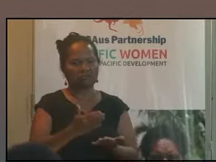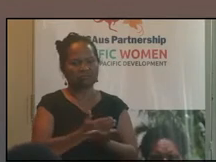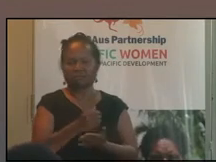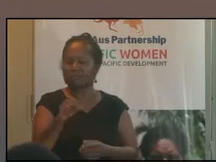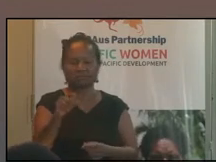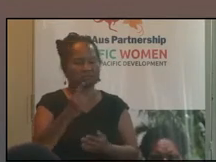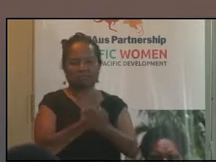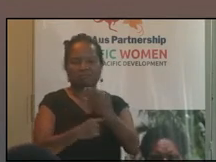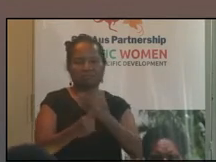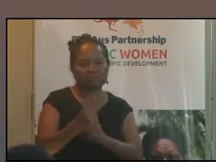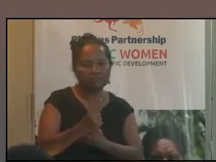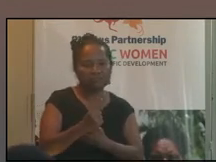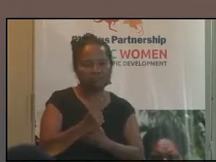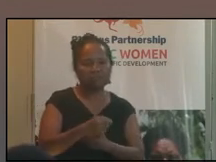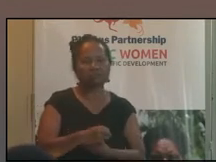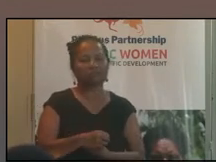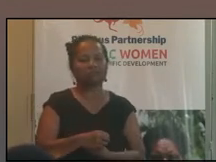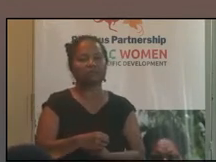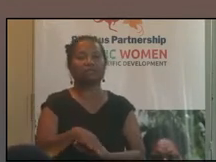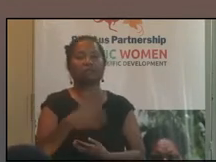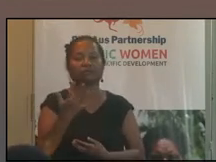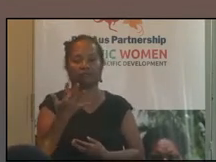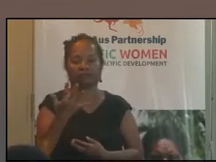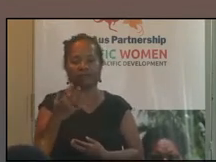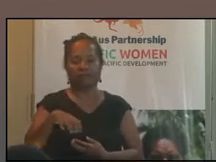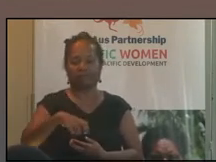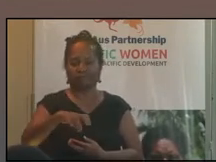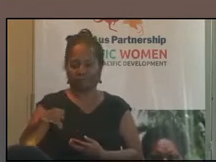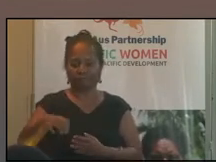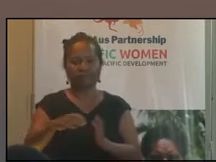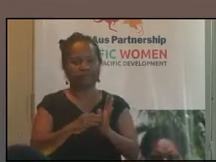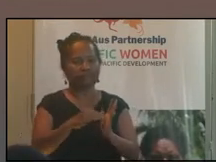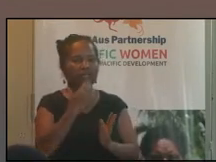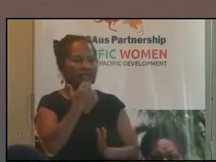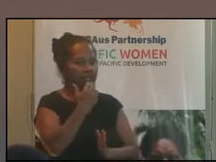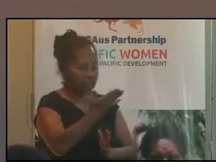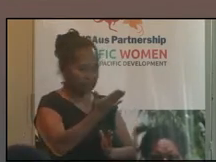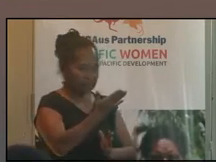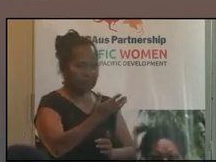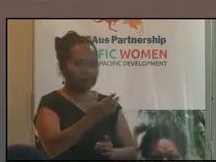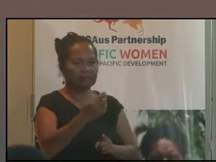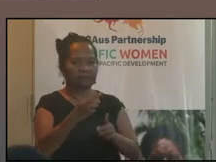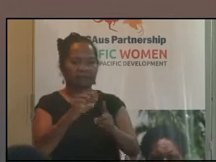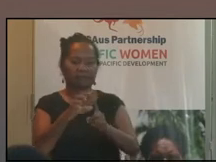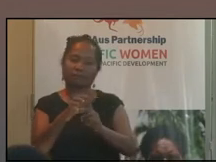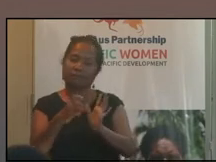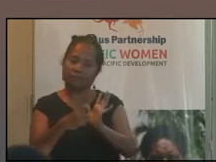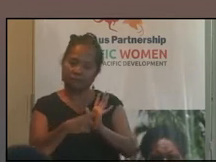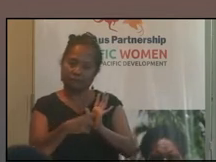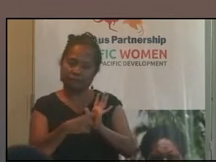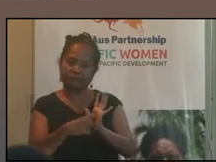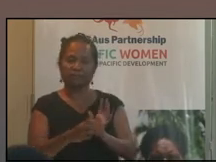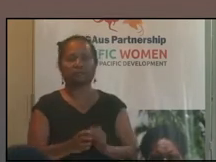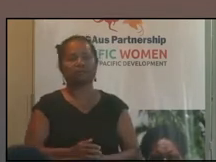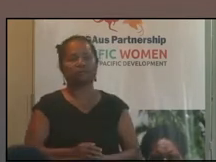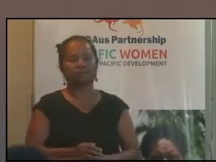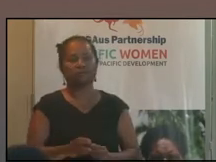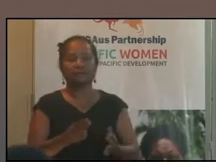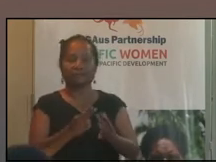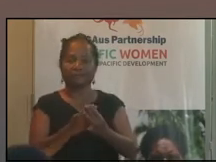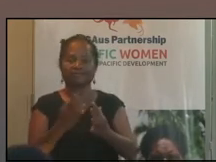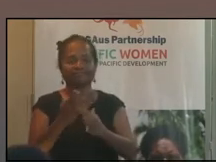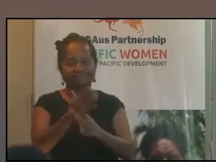going to happen. So the five regional seats, thank you, Dr. Kwa, and also Dr. Gelu was with us throughout